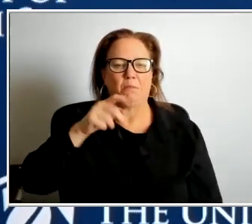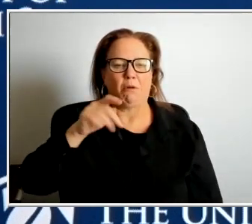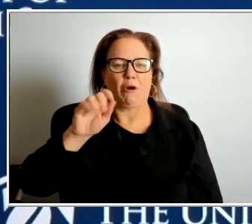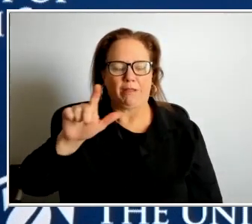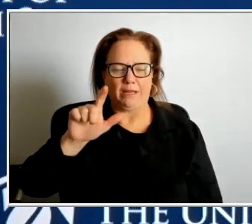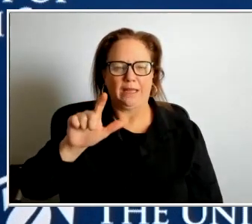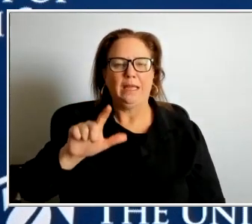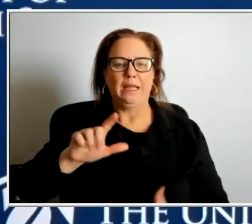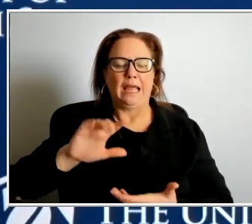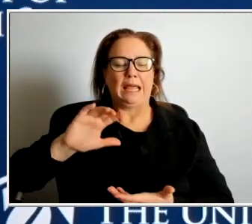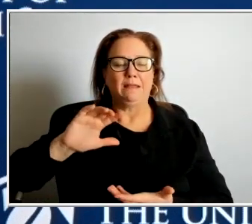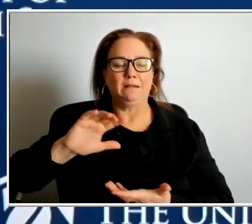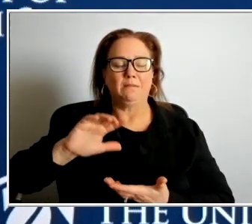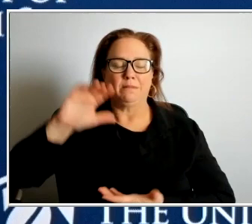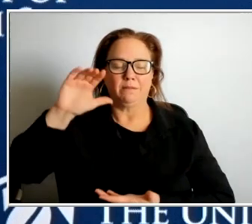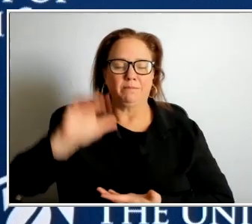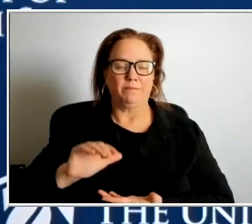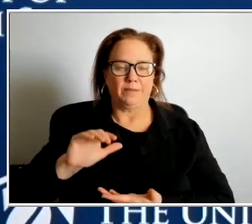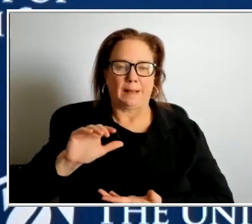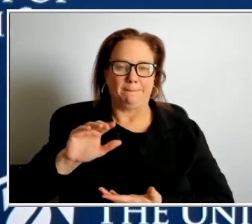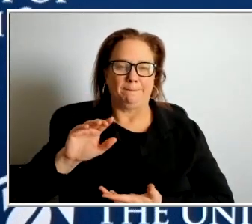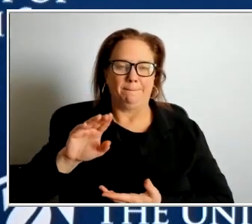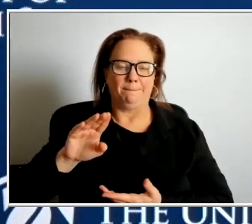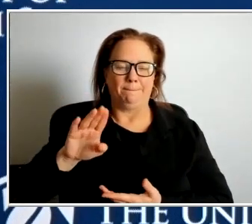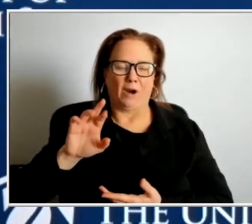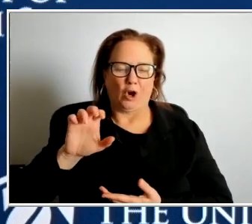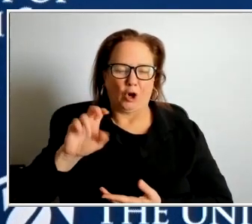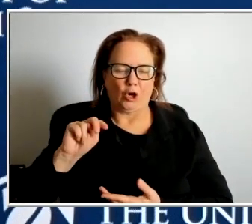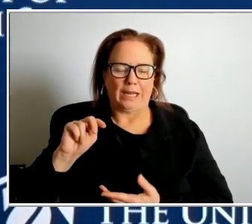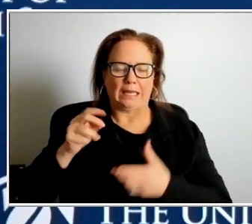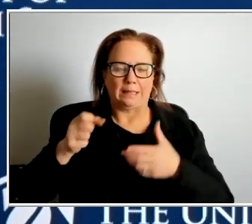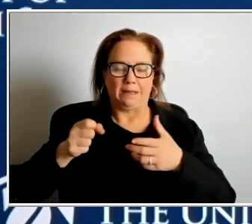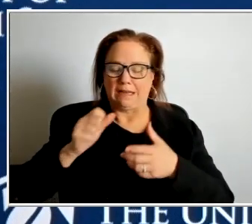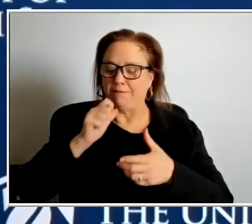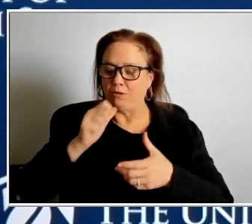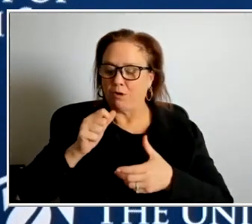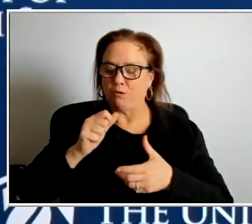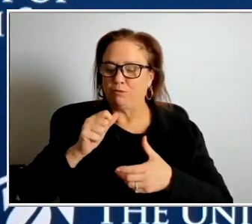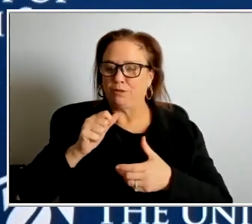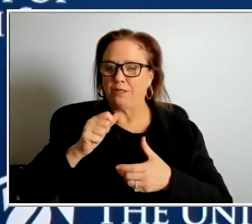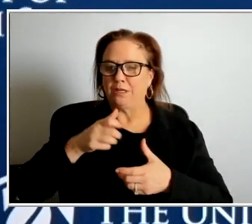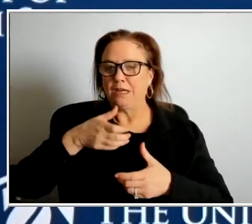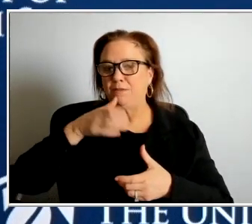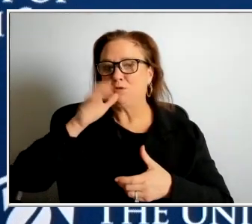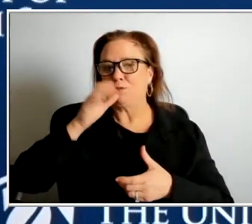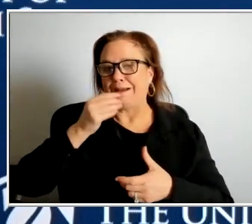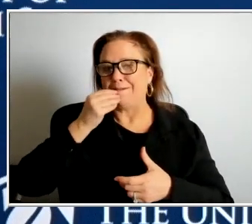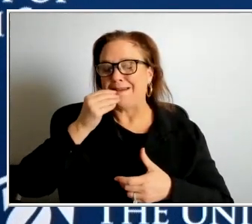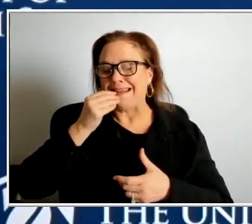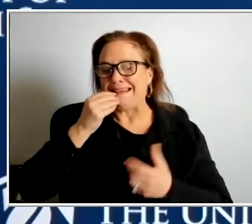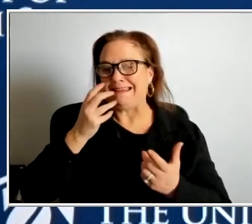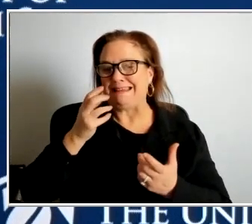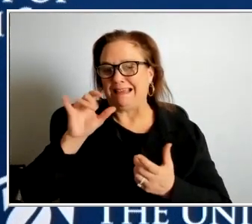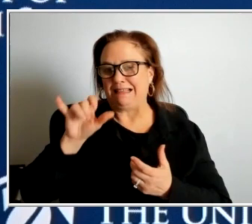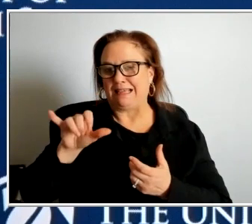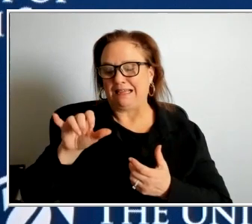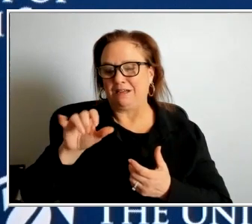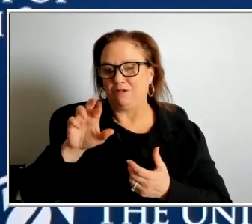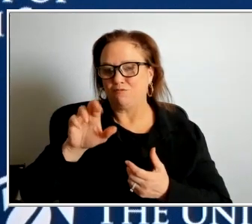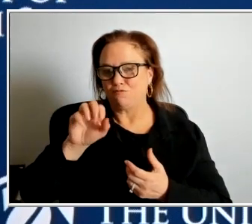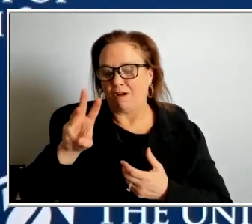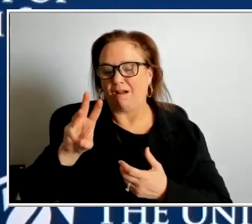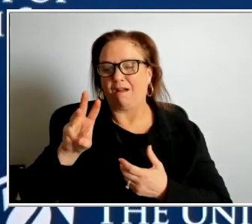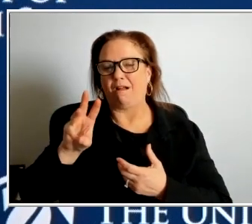in that milk as well. Unfortunately, if you don't do that and you eat or consume those products, milk, cheeses that are